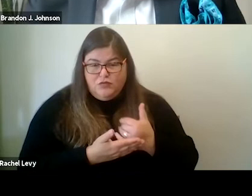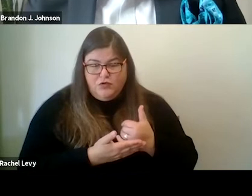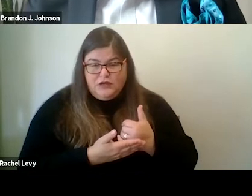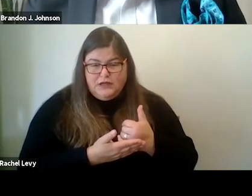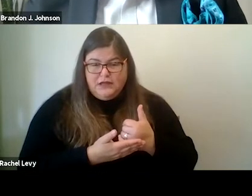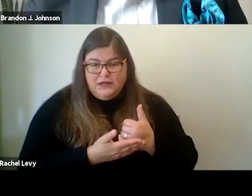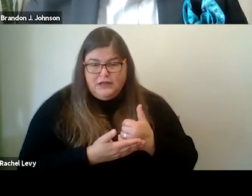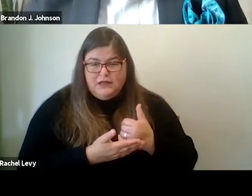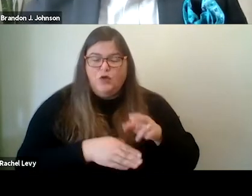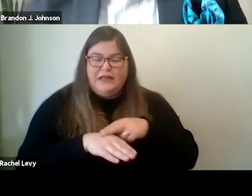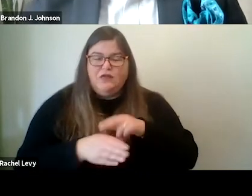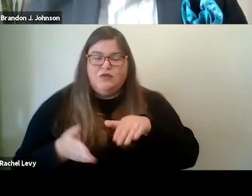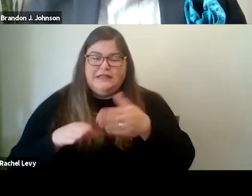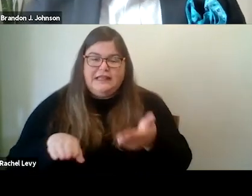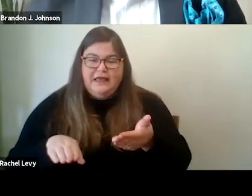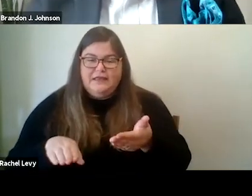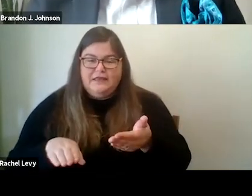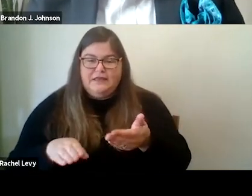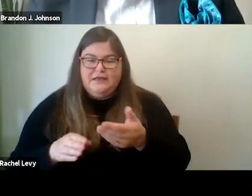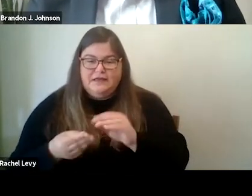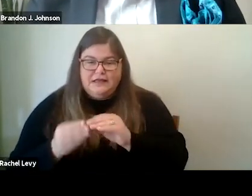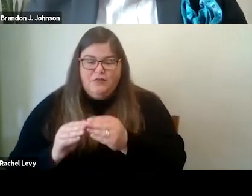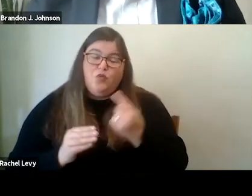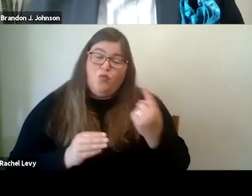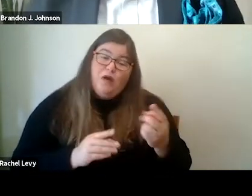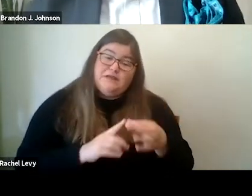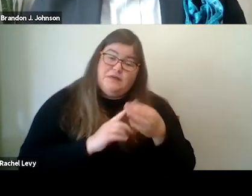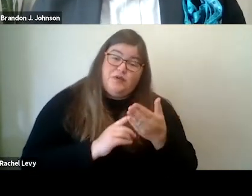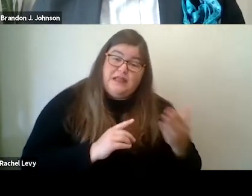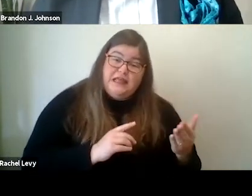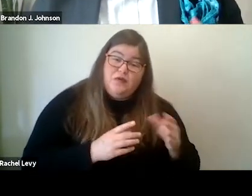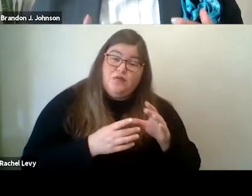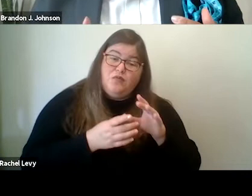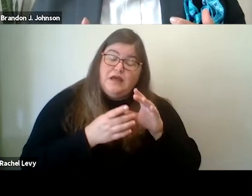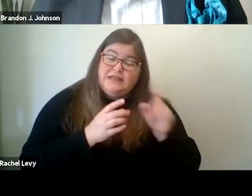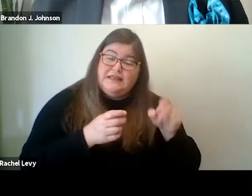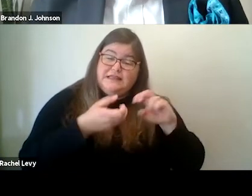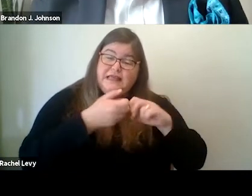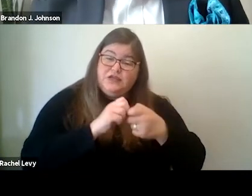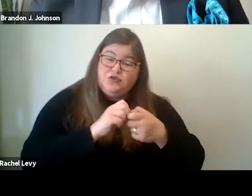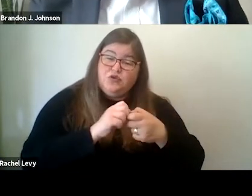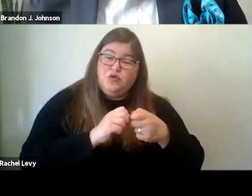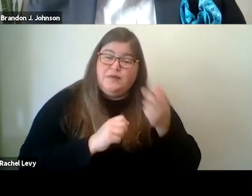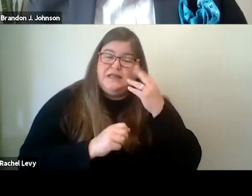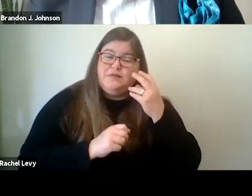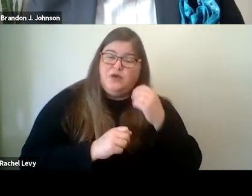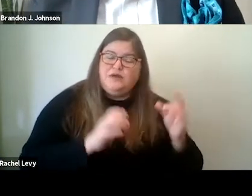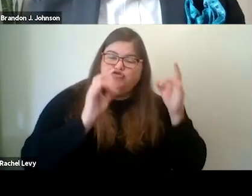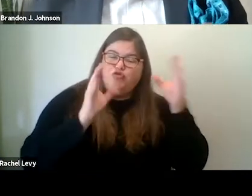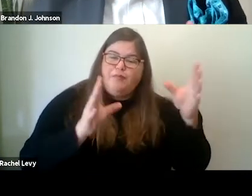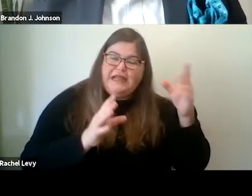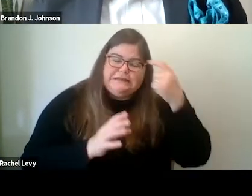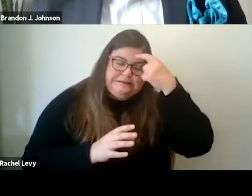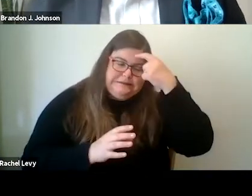of young African-American youth, which was different than others, was this issue around experiencing a traumatic event